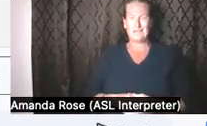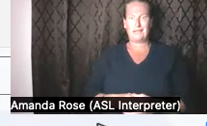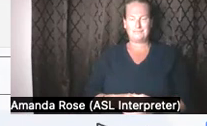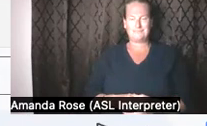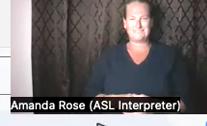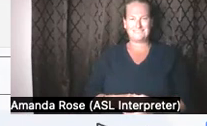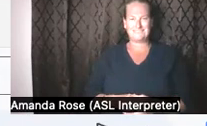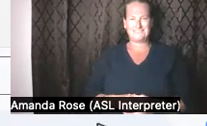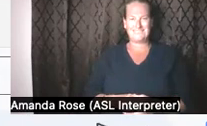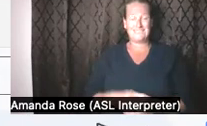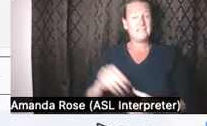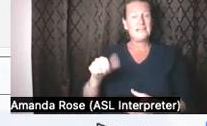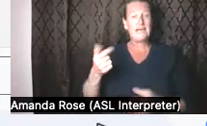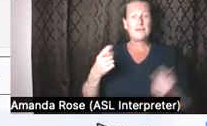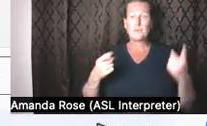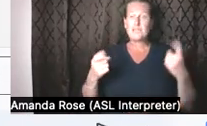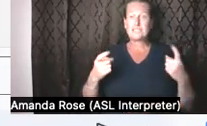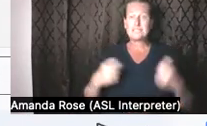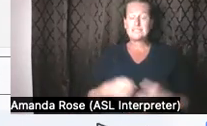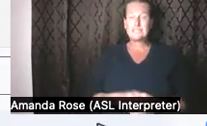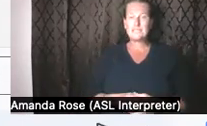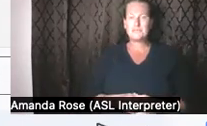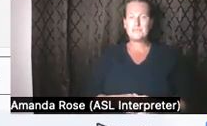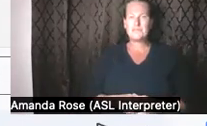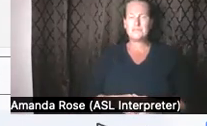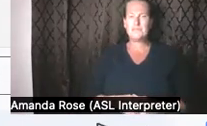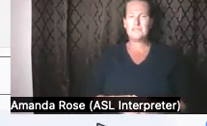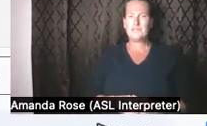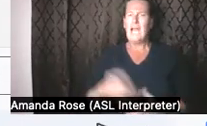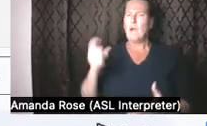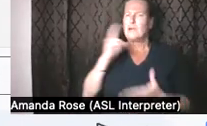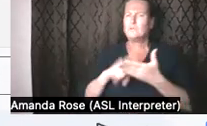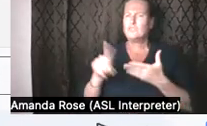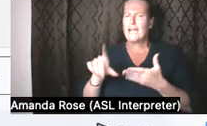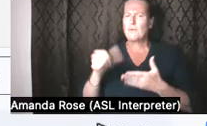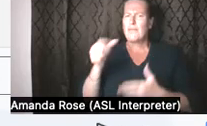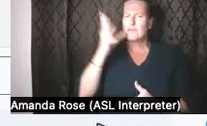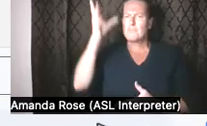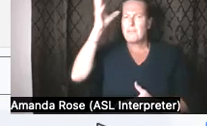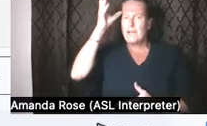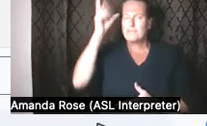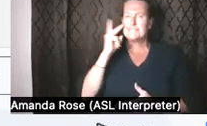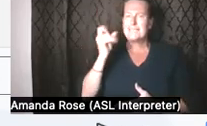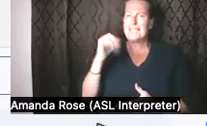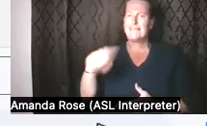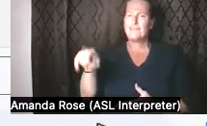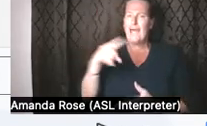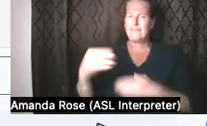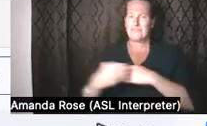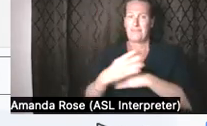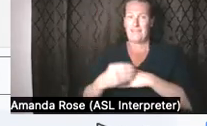Yeah. Any other questions? I was going to check with the parents and see if you guys have some advice. I have an 8-year-old